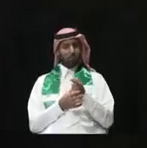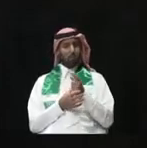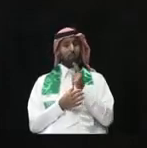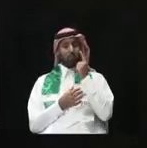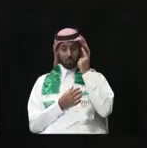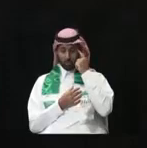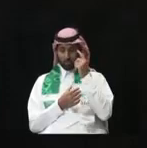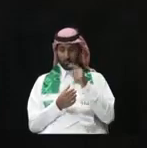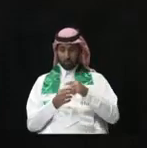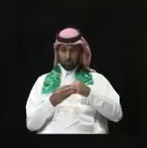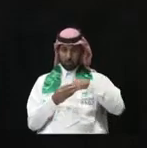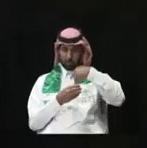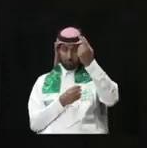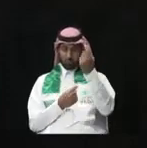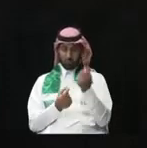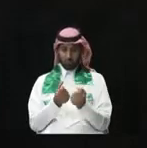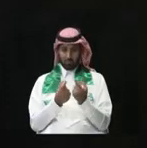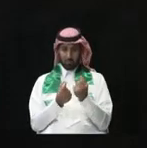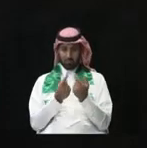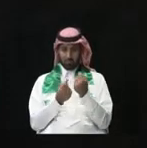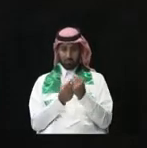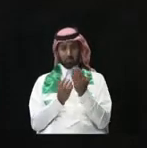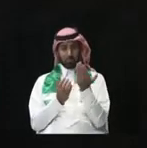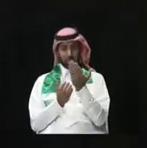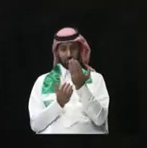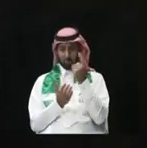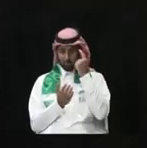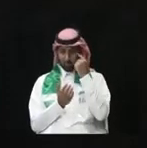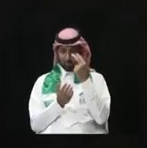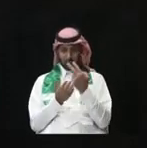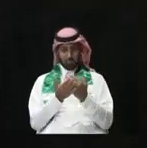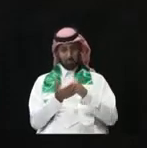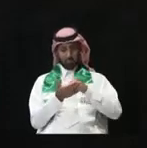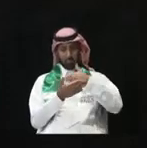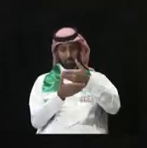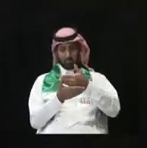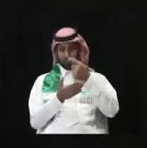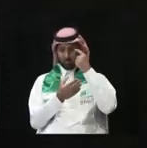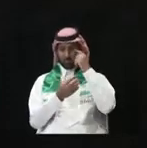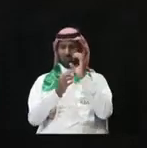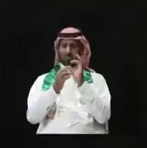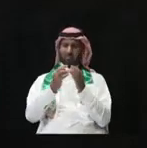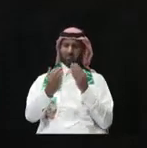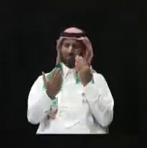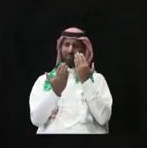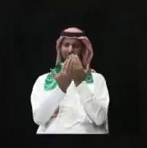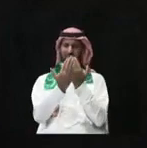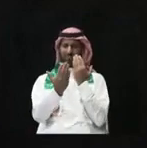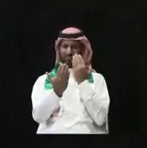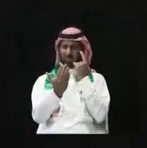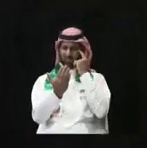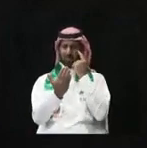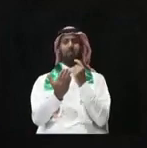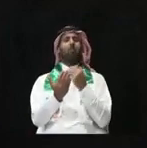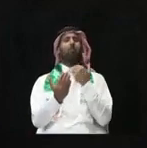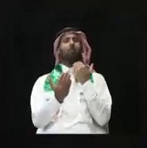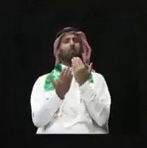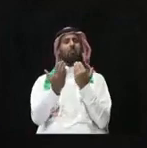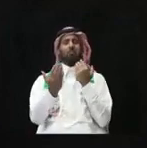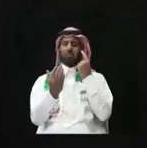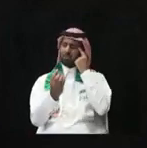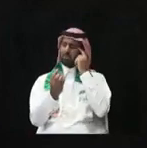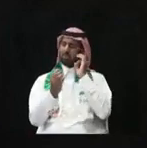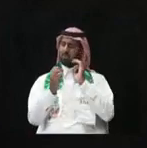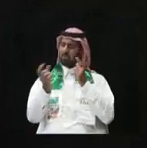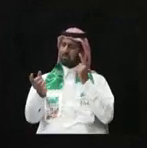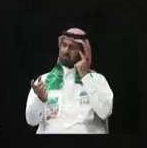The online courses. Online courses, they made our lives easier. Whenever you are and